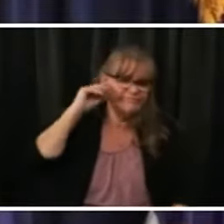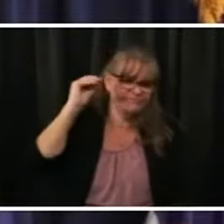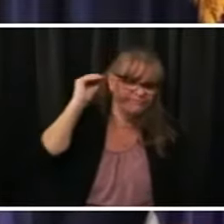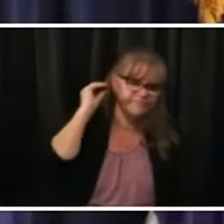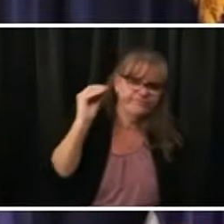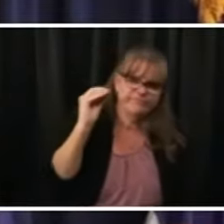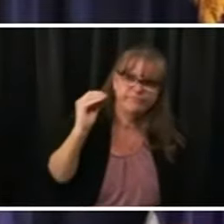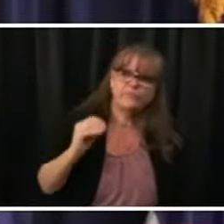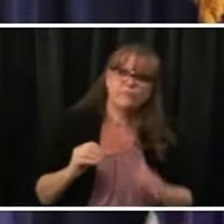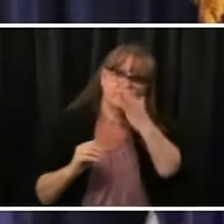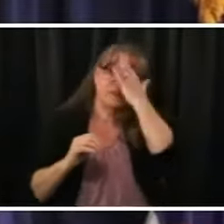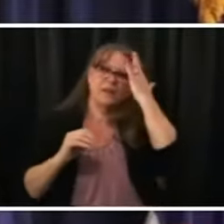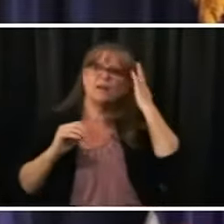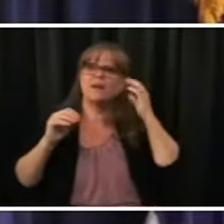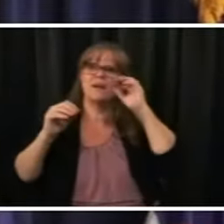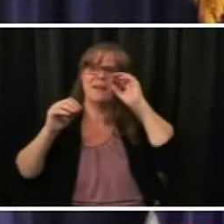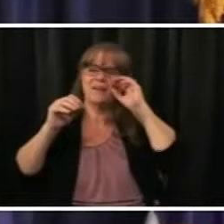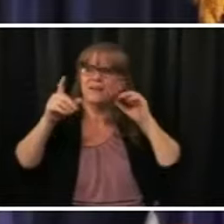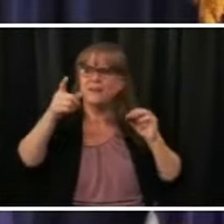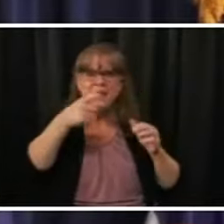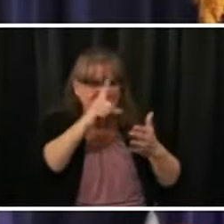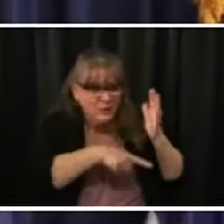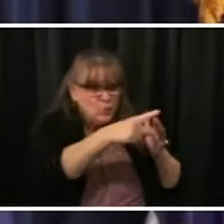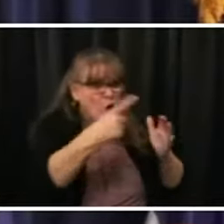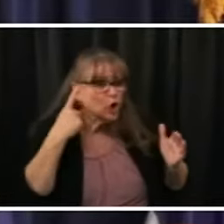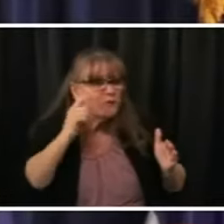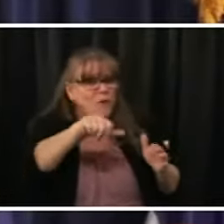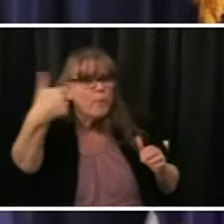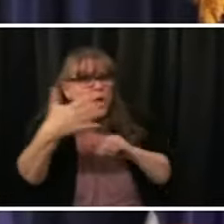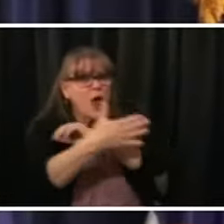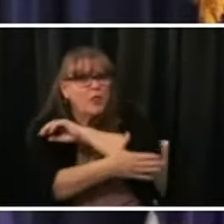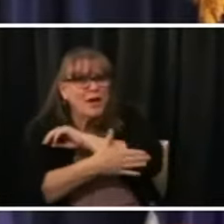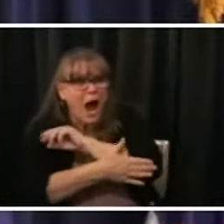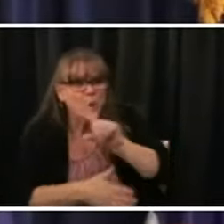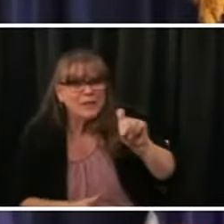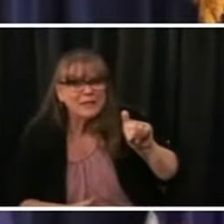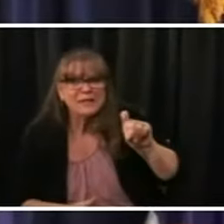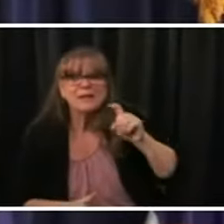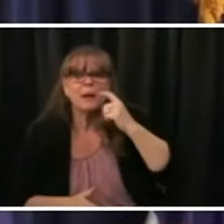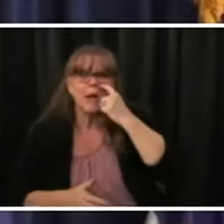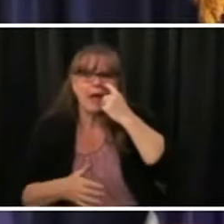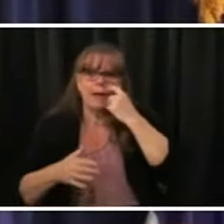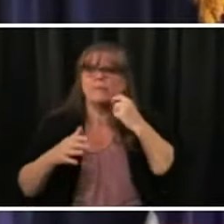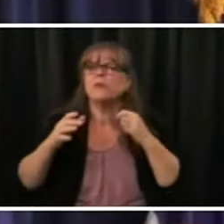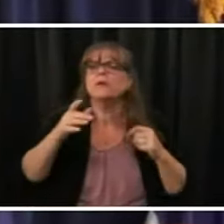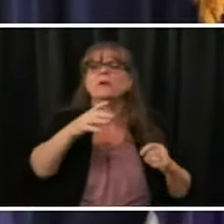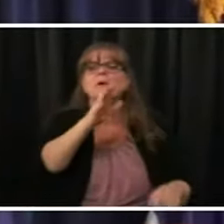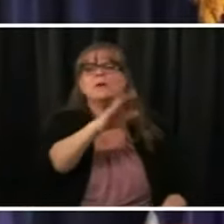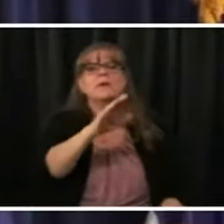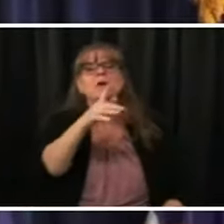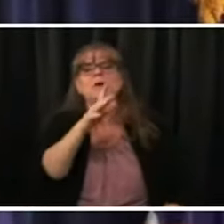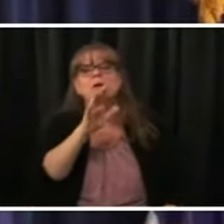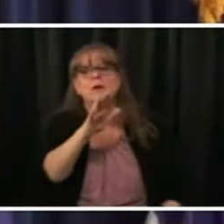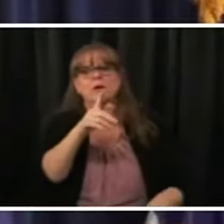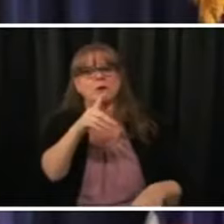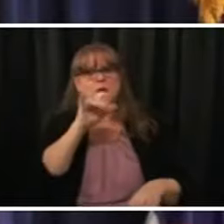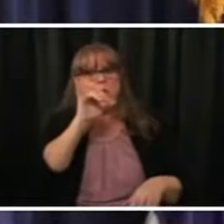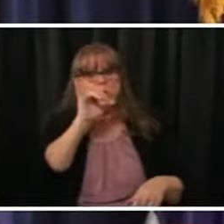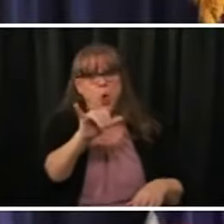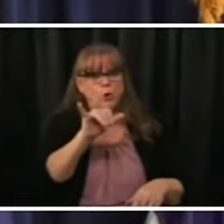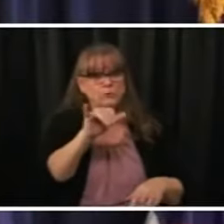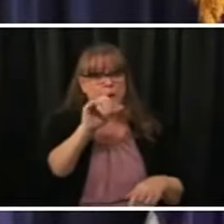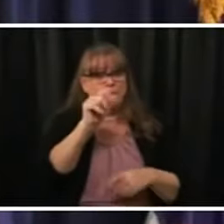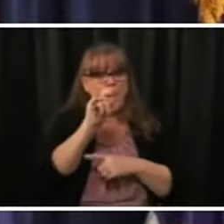that's concerning to you? What? Is your local public health authority or your commissioners or who? The local public